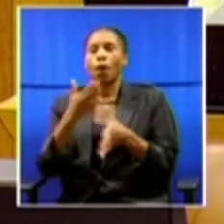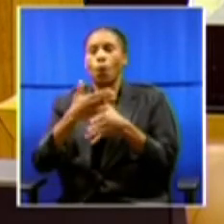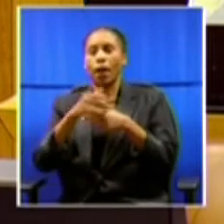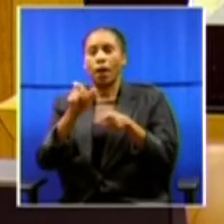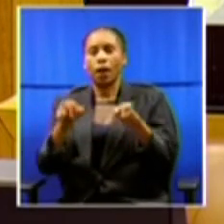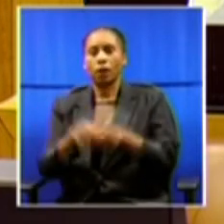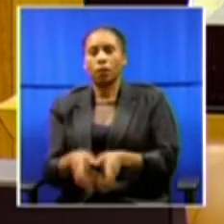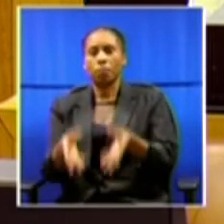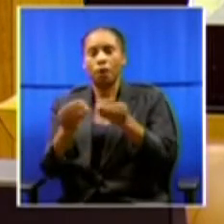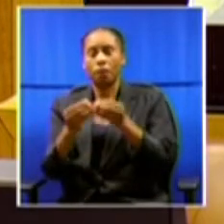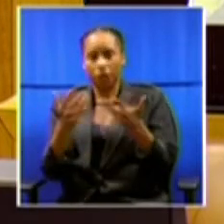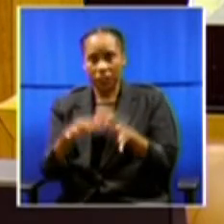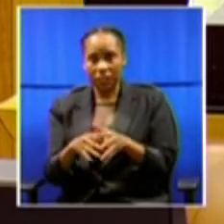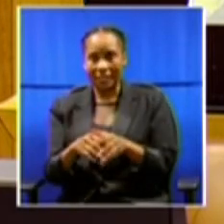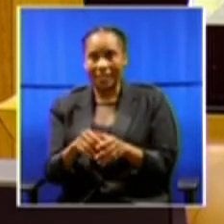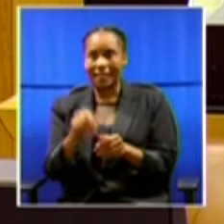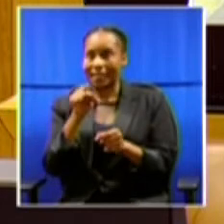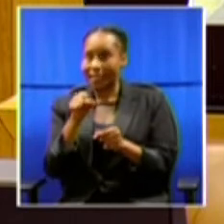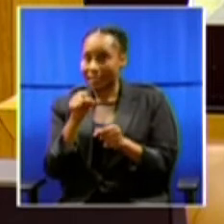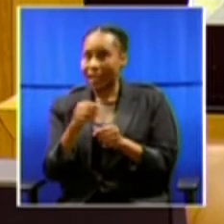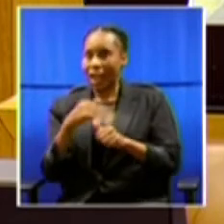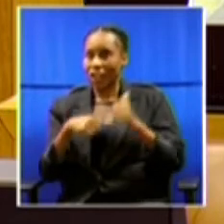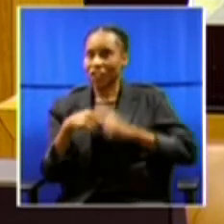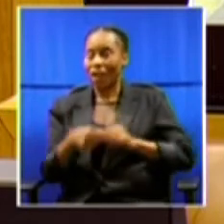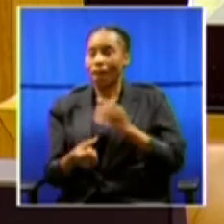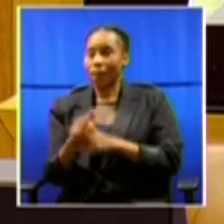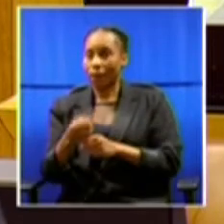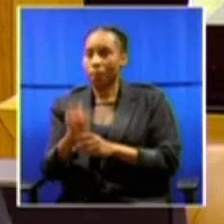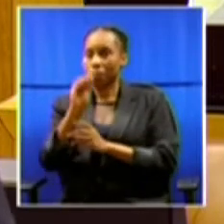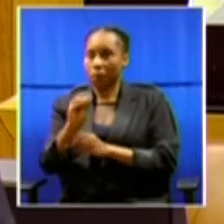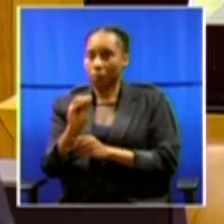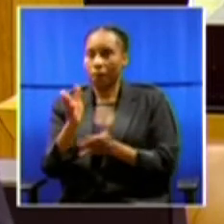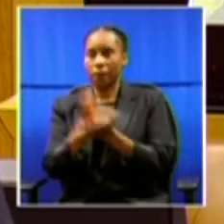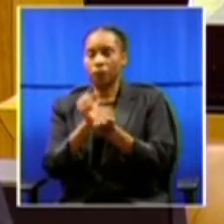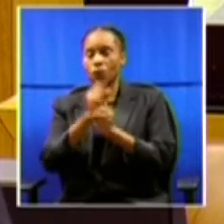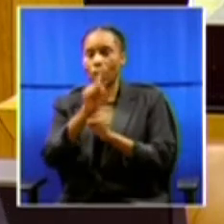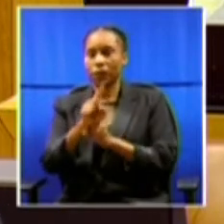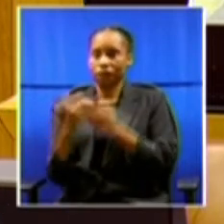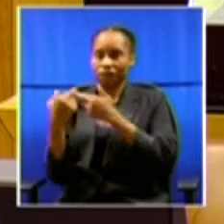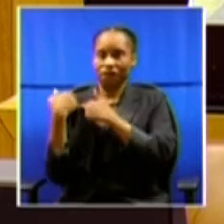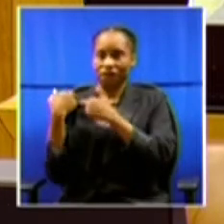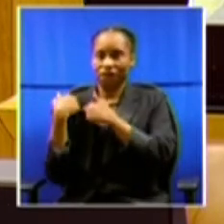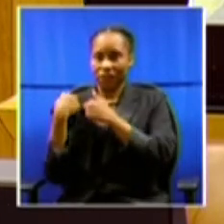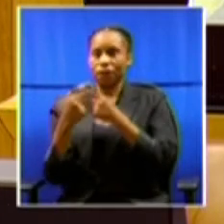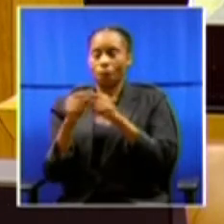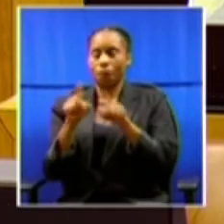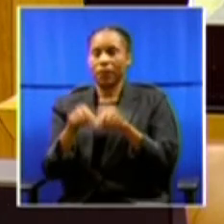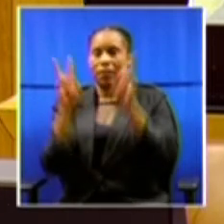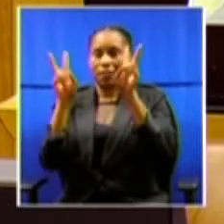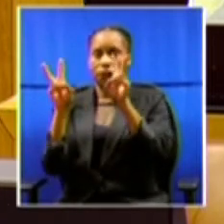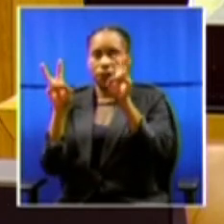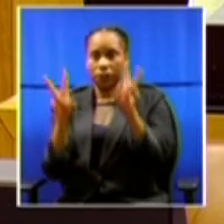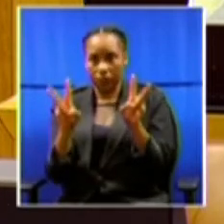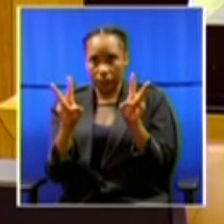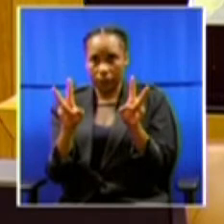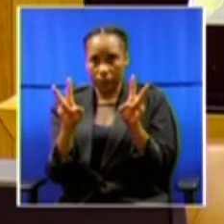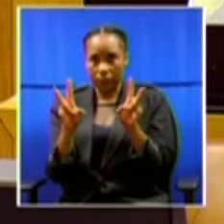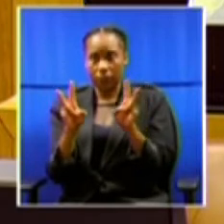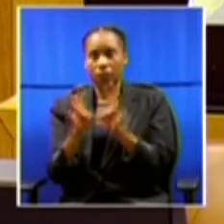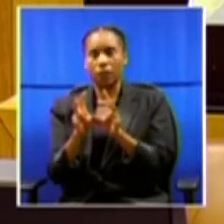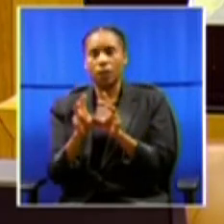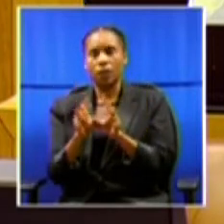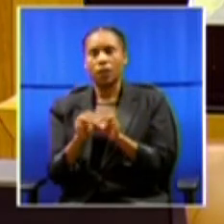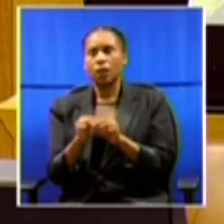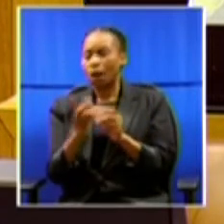there is action that is being taken to ensure accountability on these issues. I just don't have the number now, but